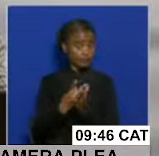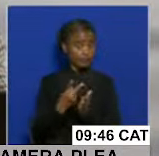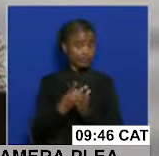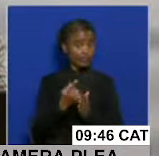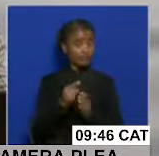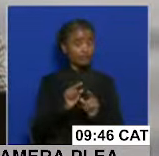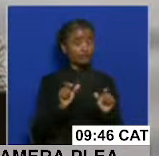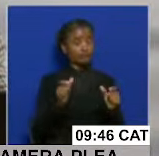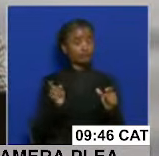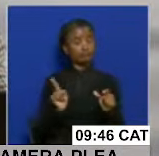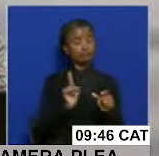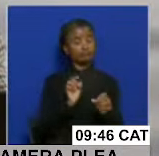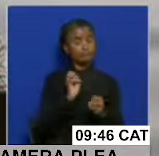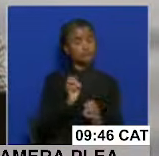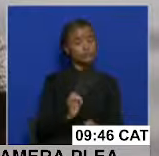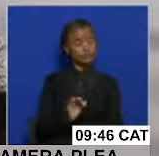commission?